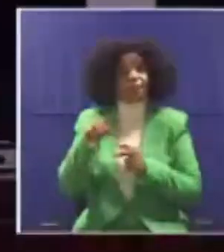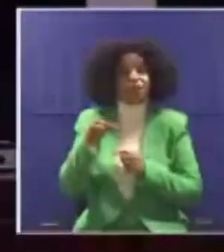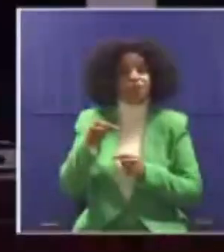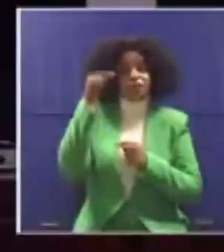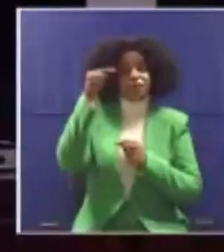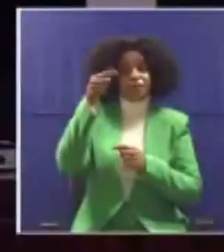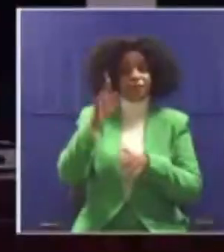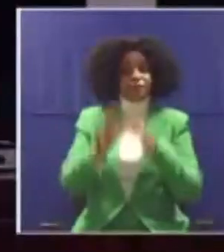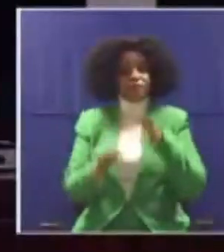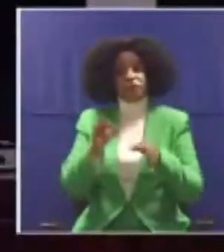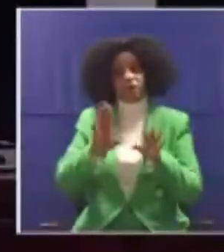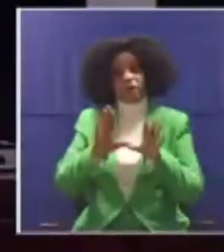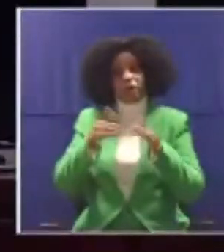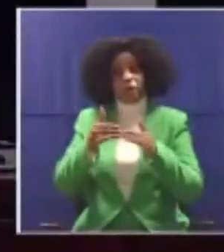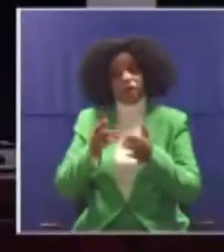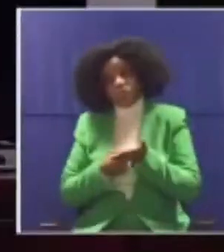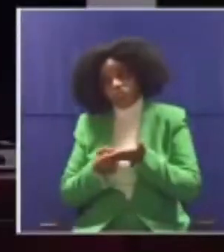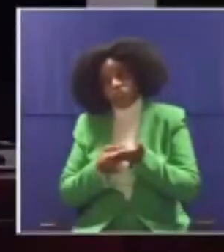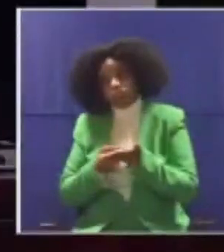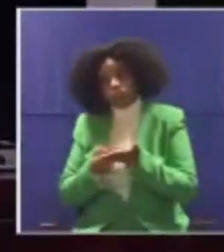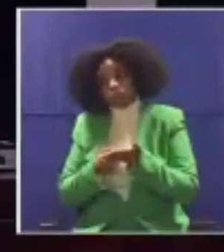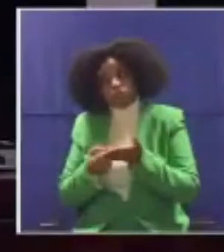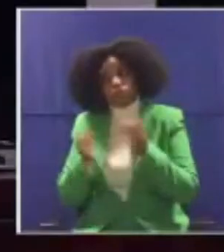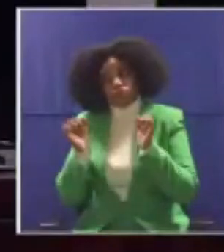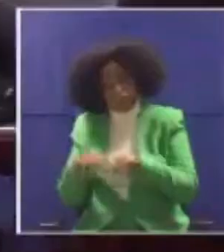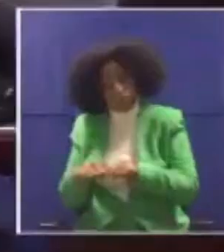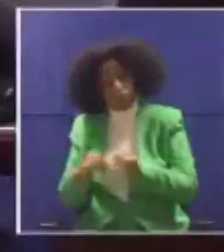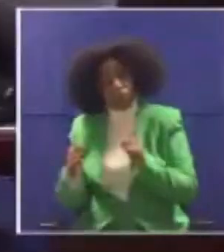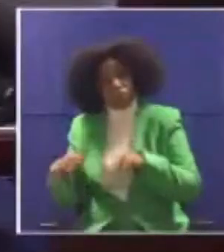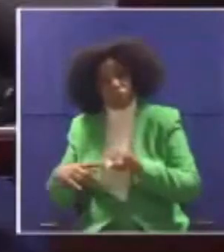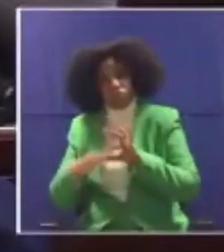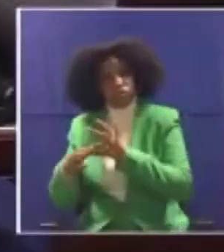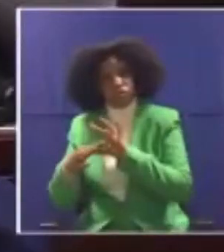discuss coalitions. If you remember 2016,